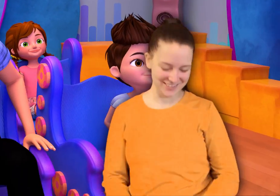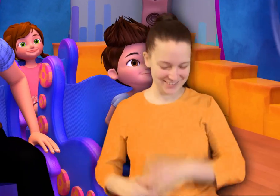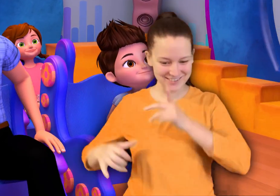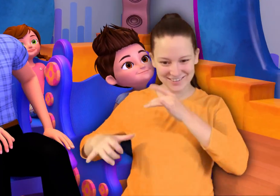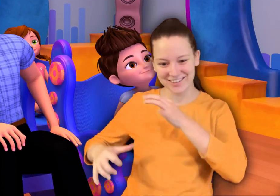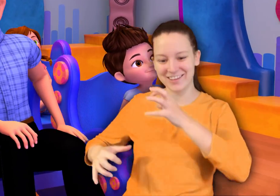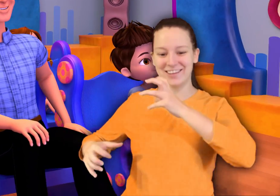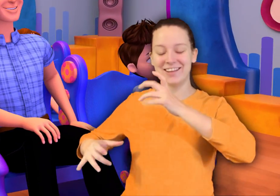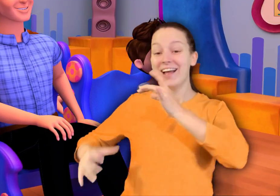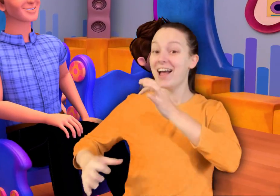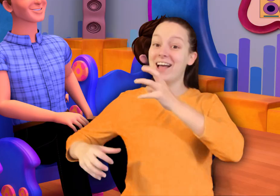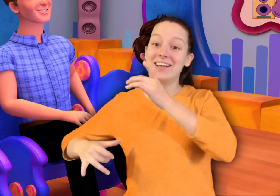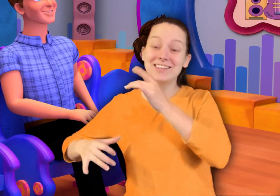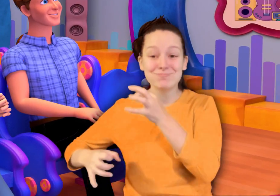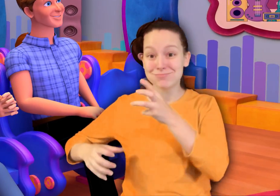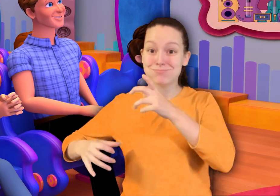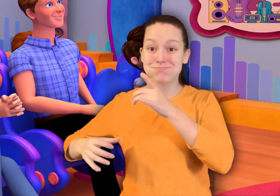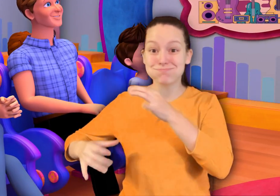Australia